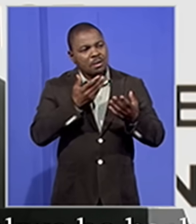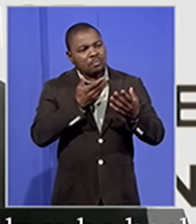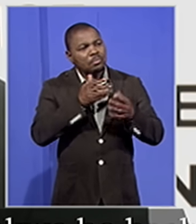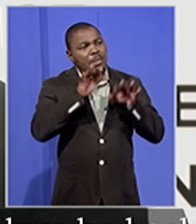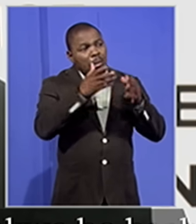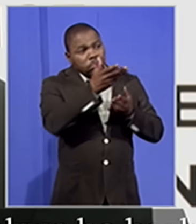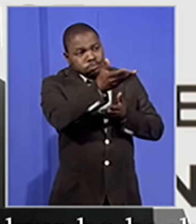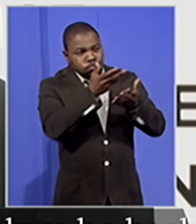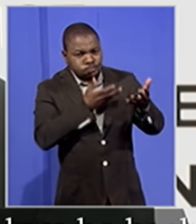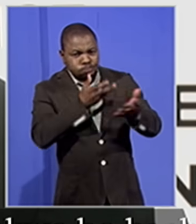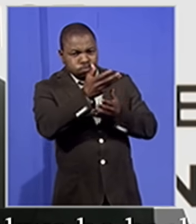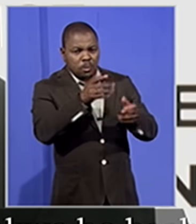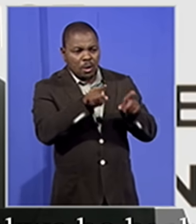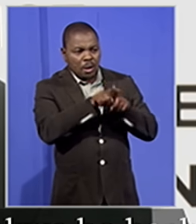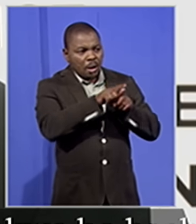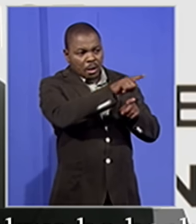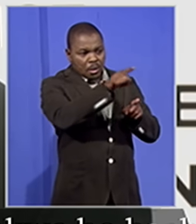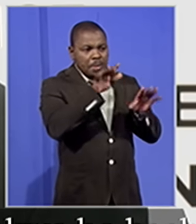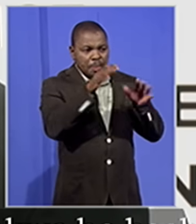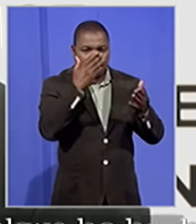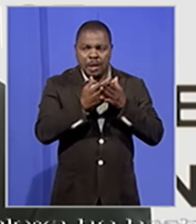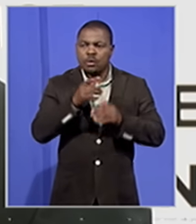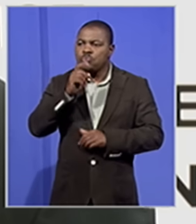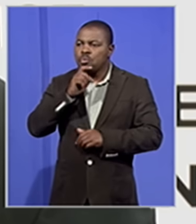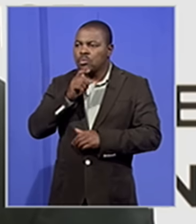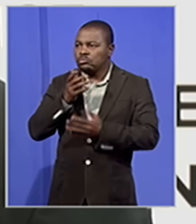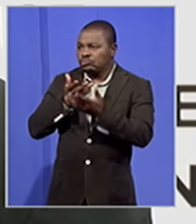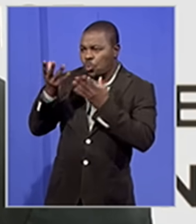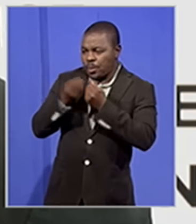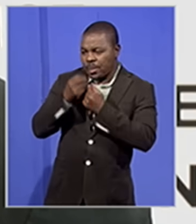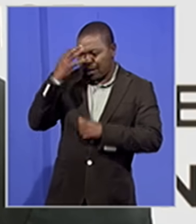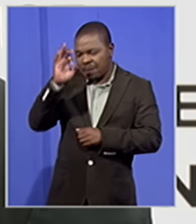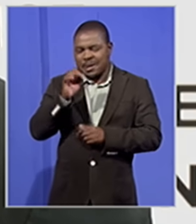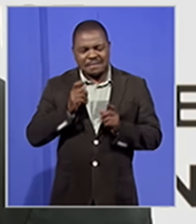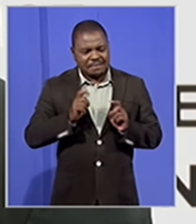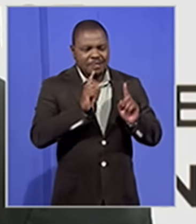people interact with their government, they can get rapid responses on that.